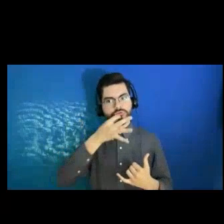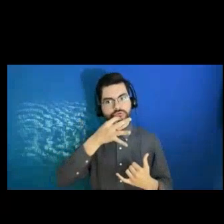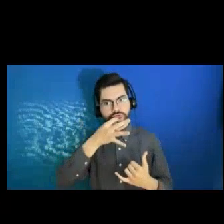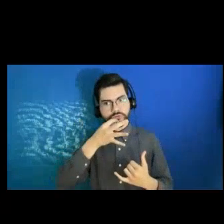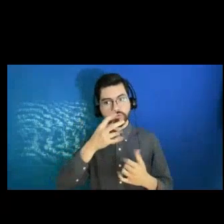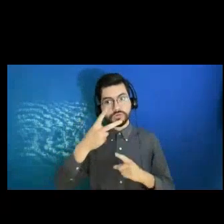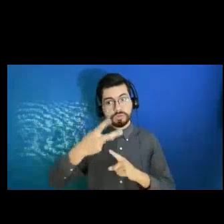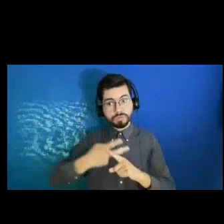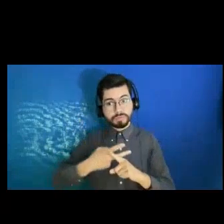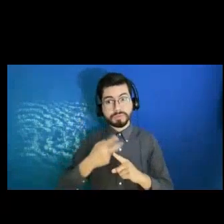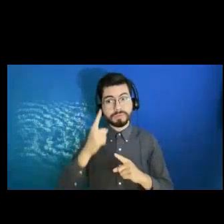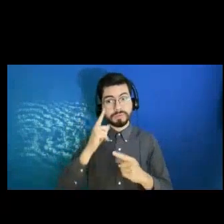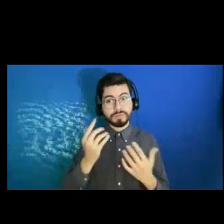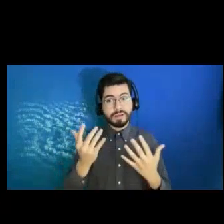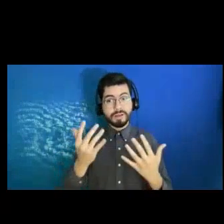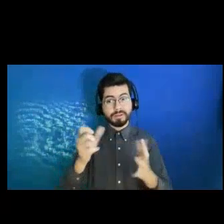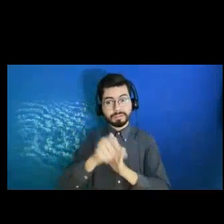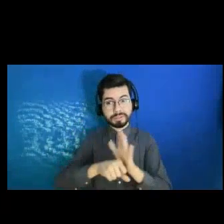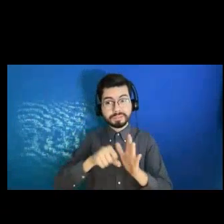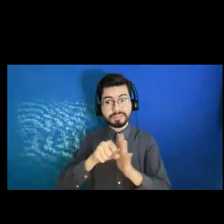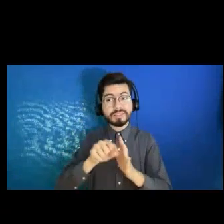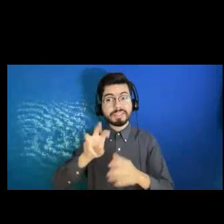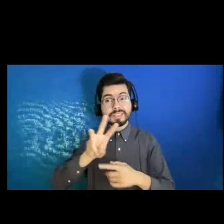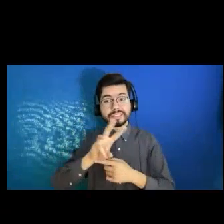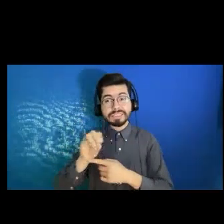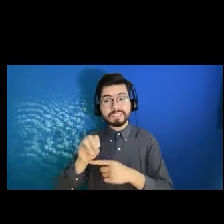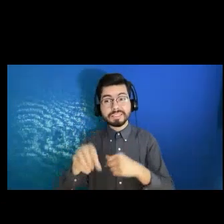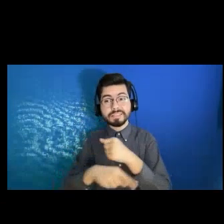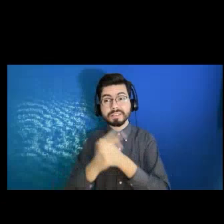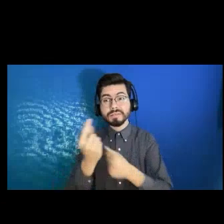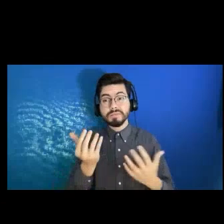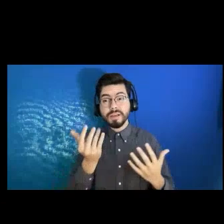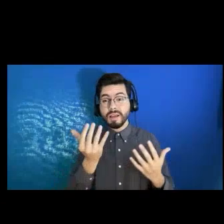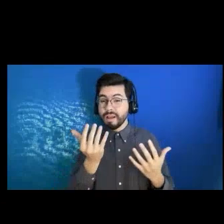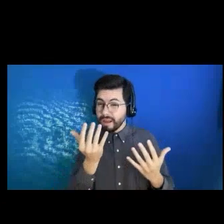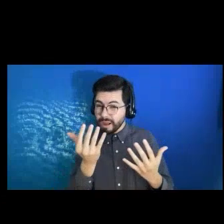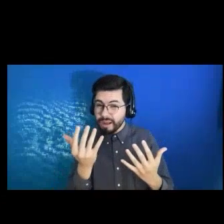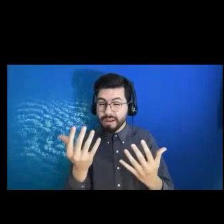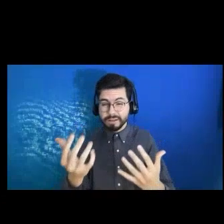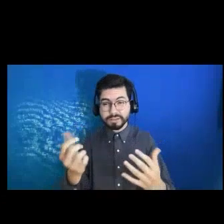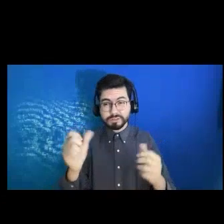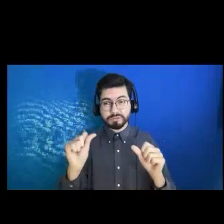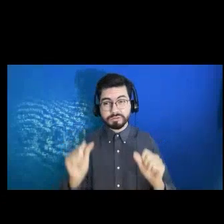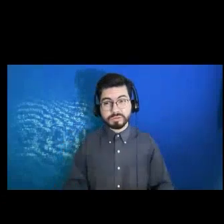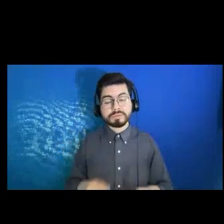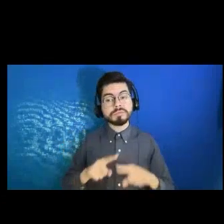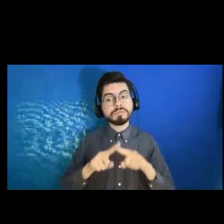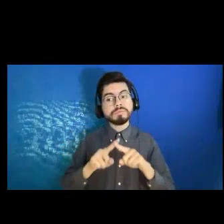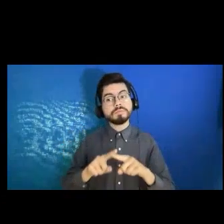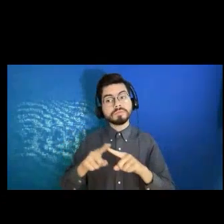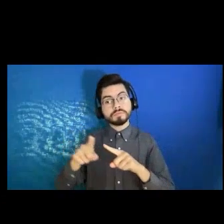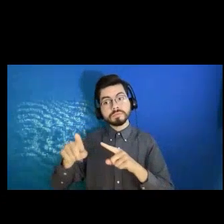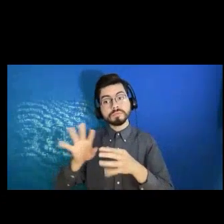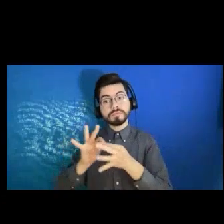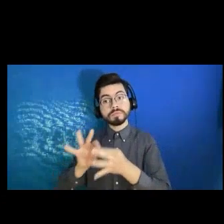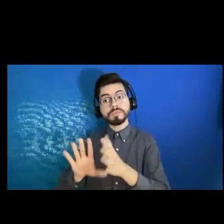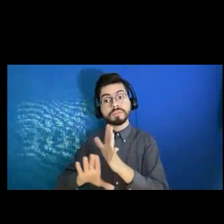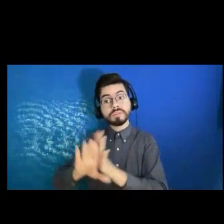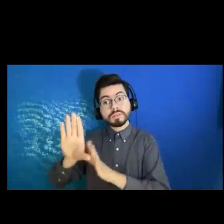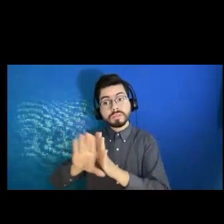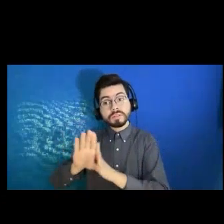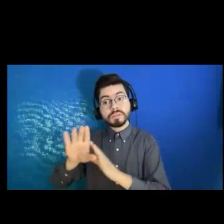60 days that a fire could be moving around on the landscape. Depending where it is in relation to a developed area, that's an